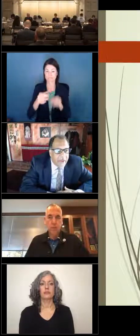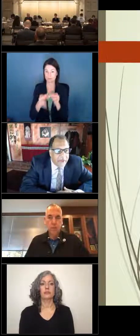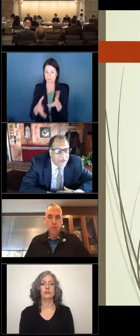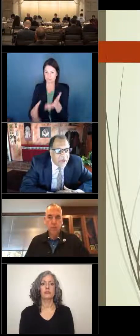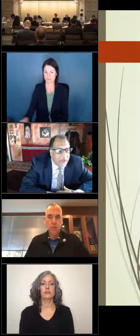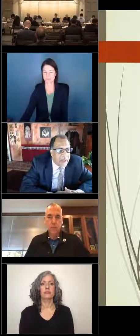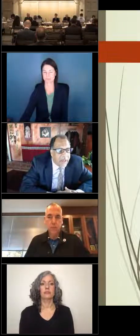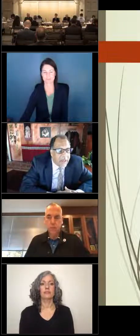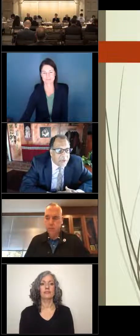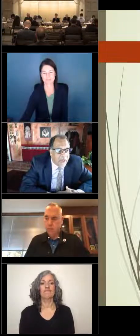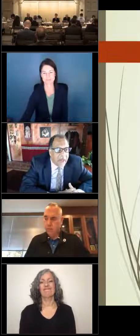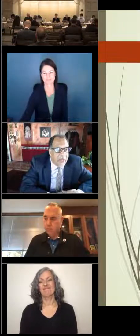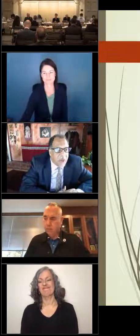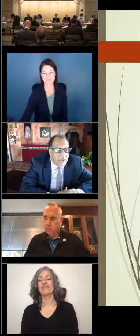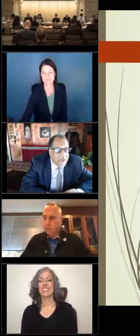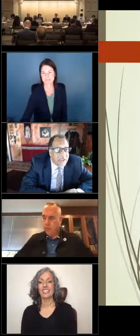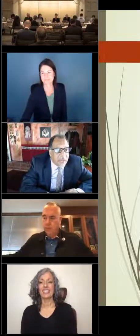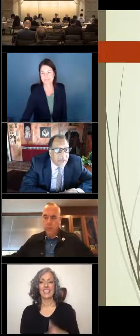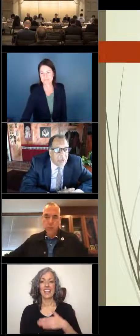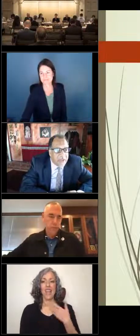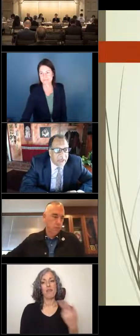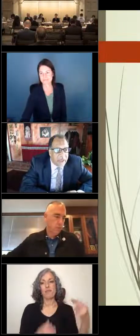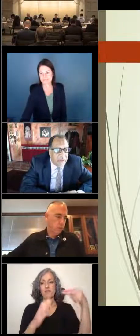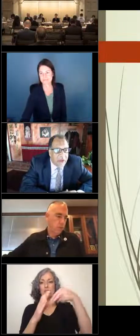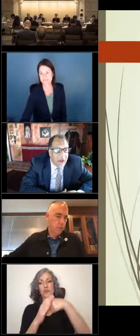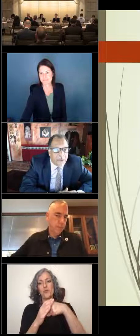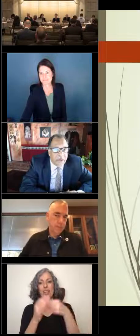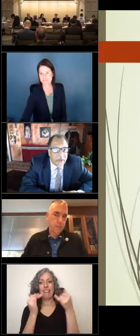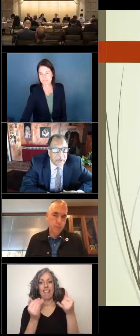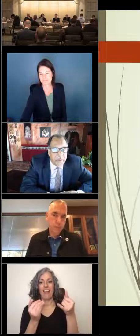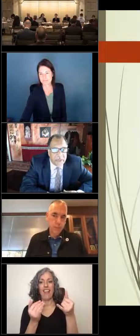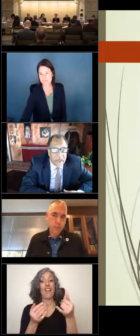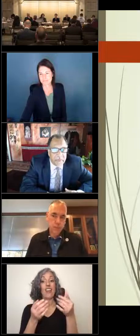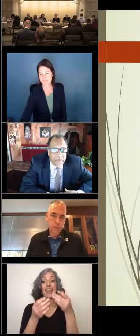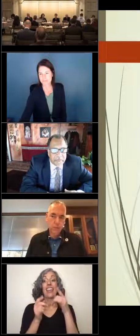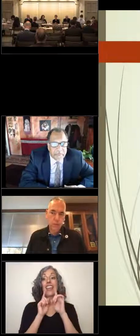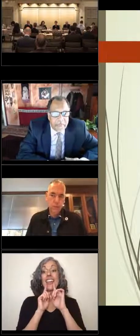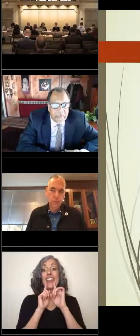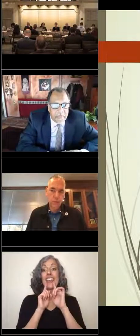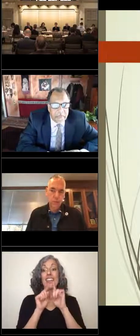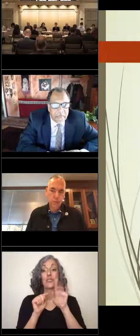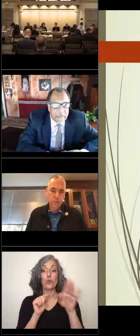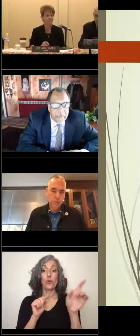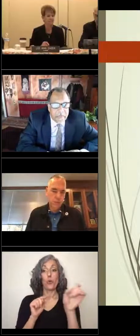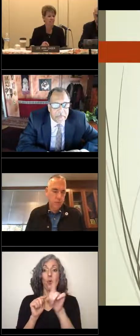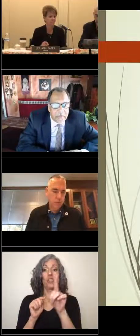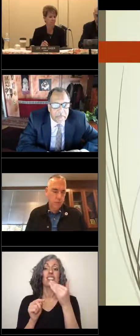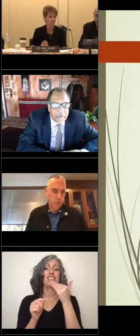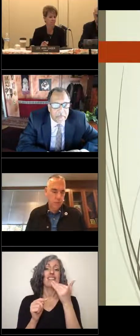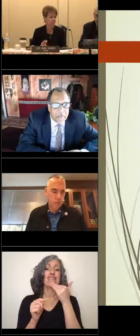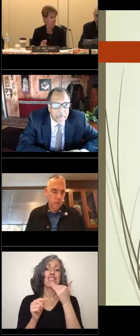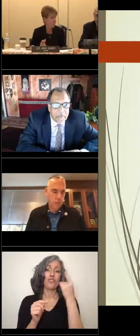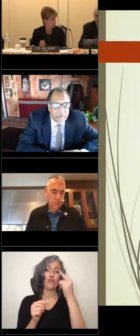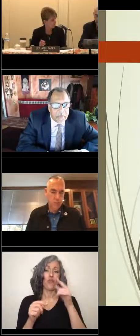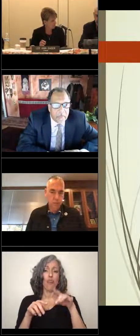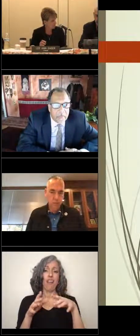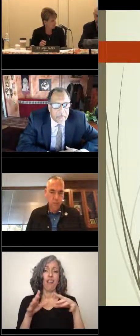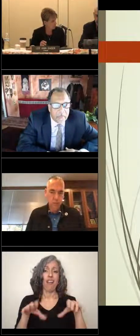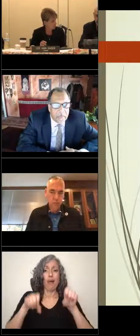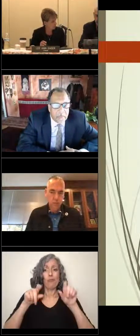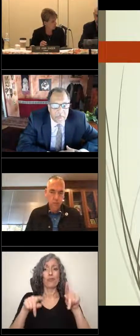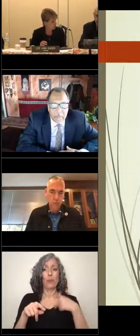and happy to join in answering any questions. Thank you once again for the opportunity to present. Thank you.